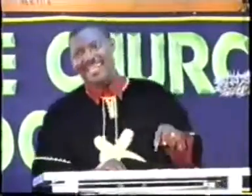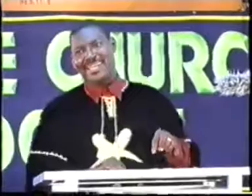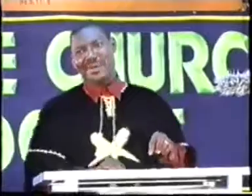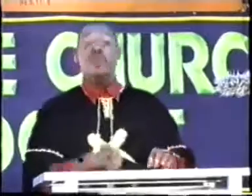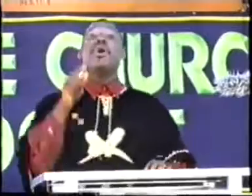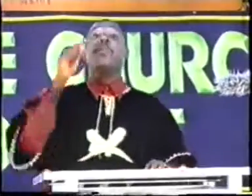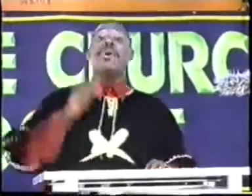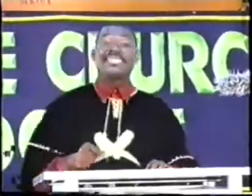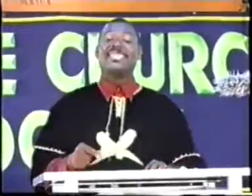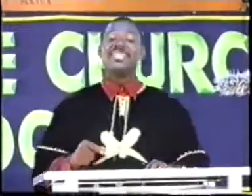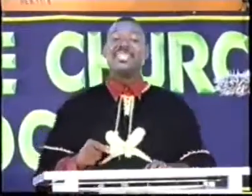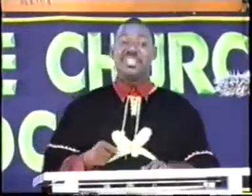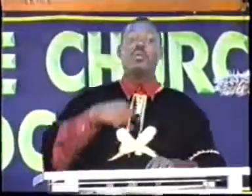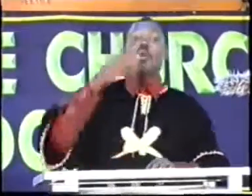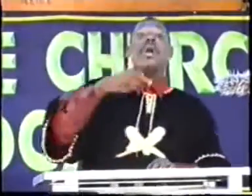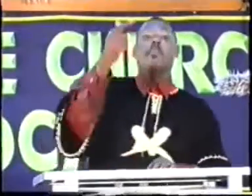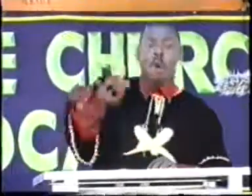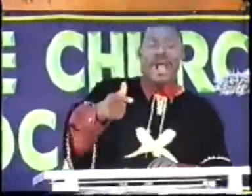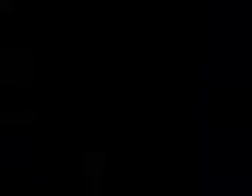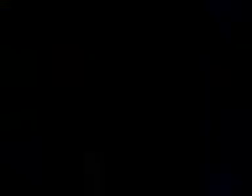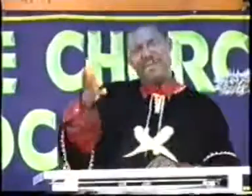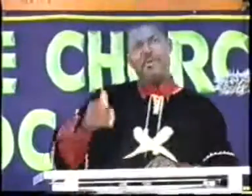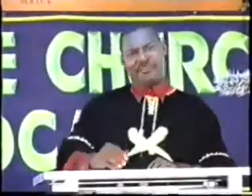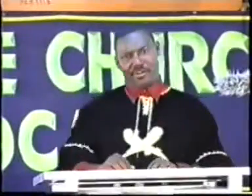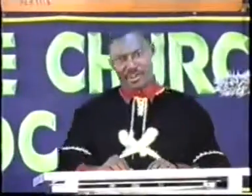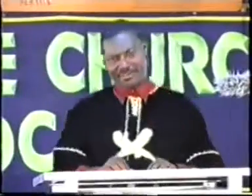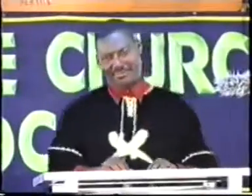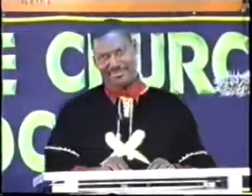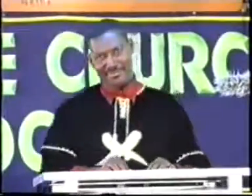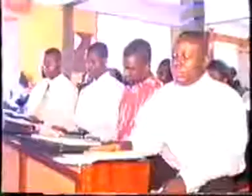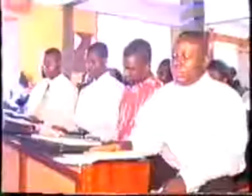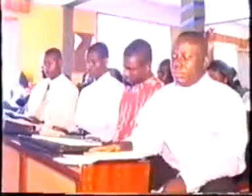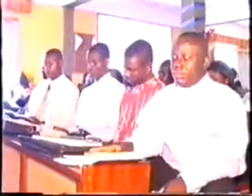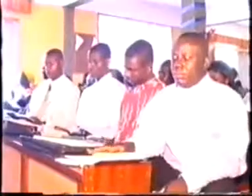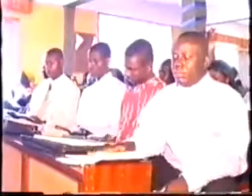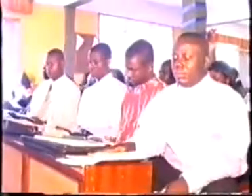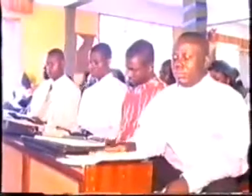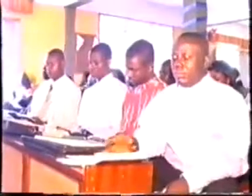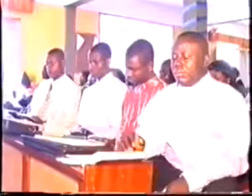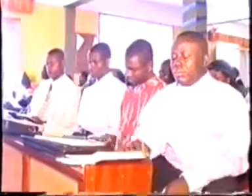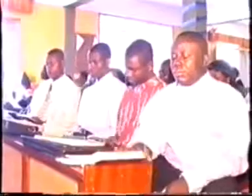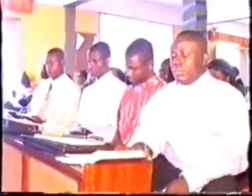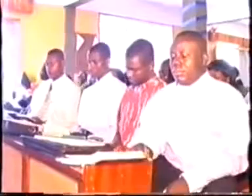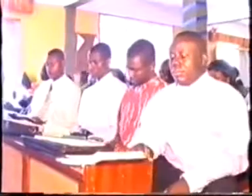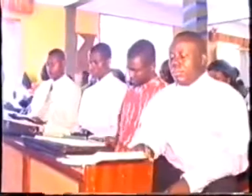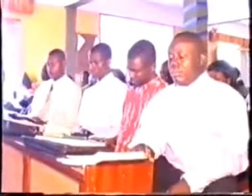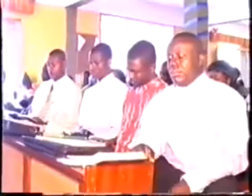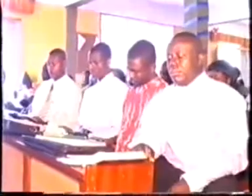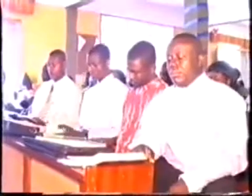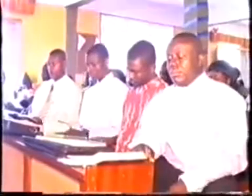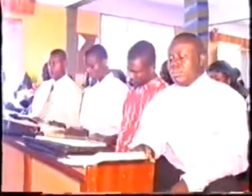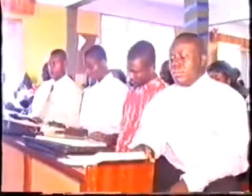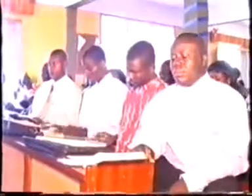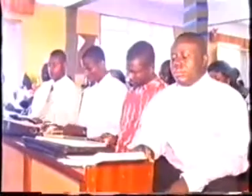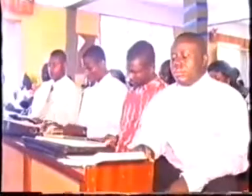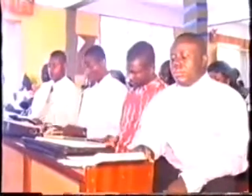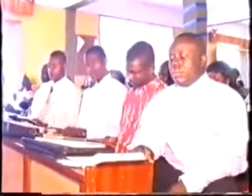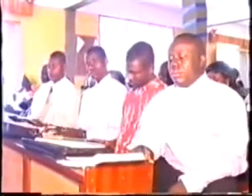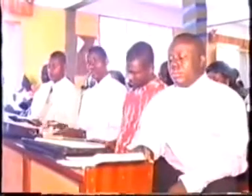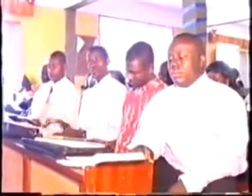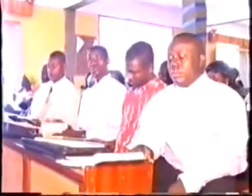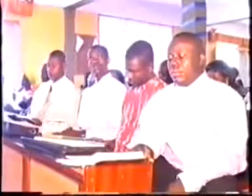se onyankopon se yem kum emoa yem fa mo afore. Odofo awutie me. Ena ada bi koso. Ewurade